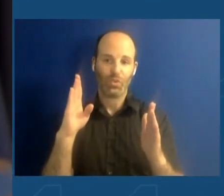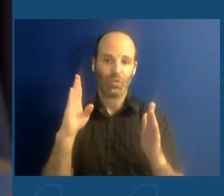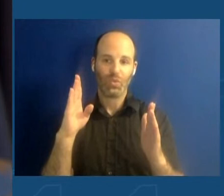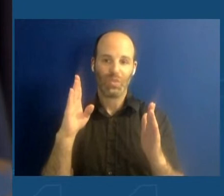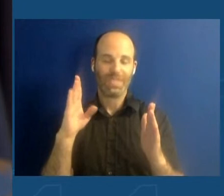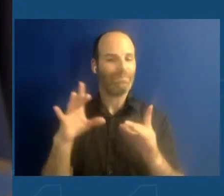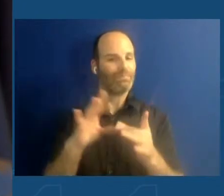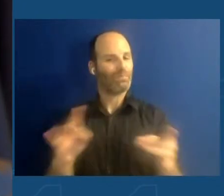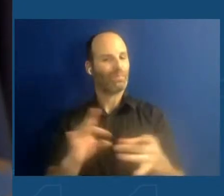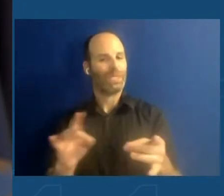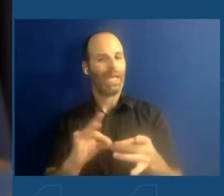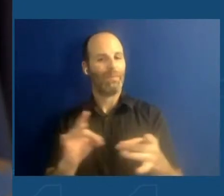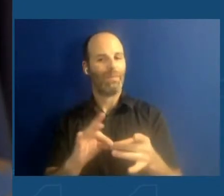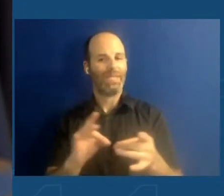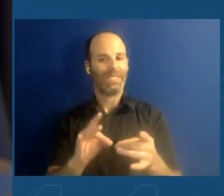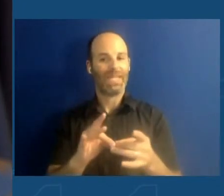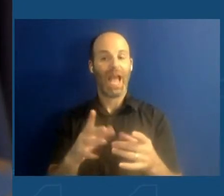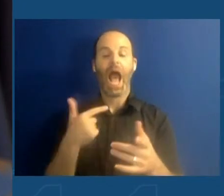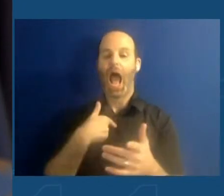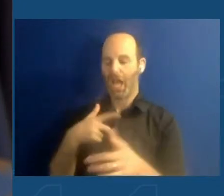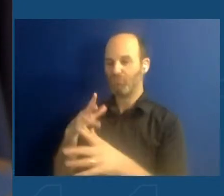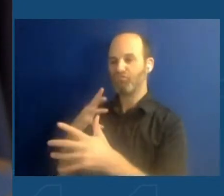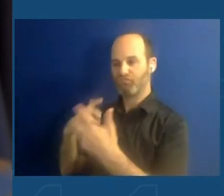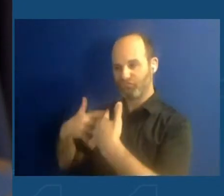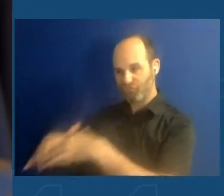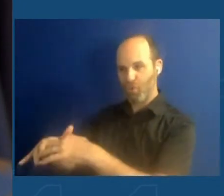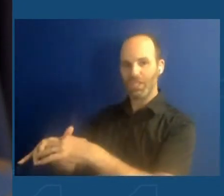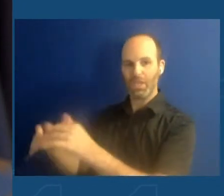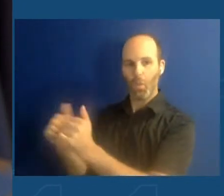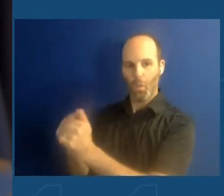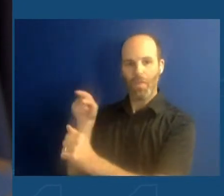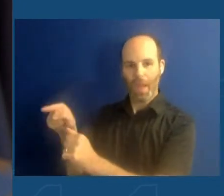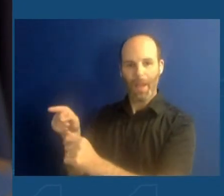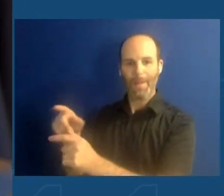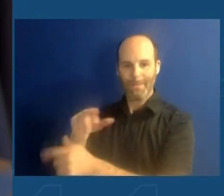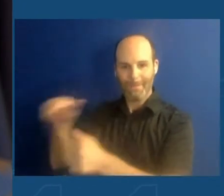statements. I work things out behind the scenes. I'll get the job done, and we'll do what's